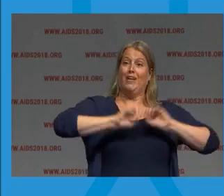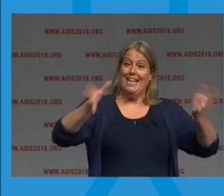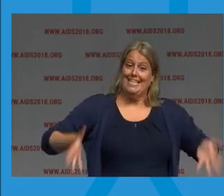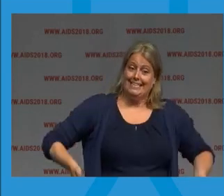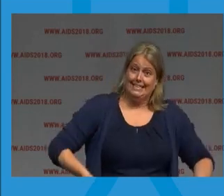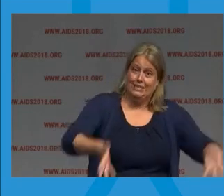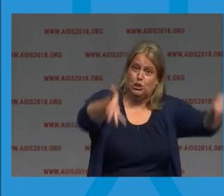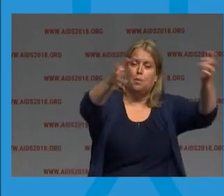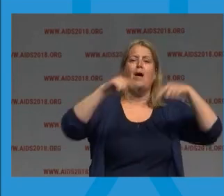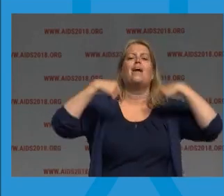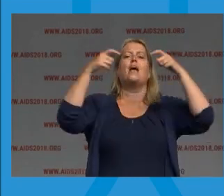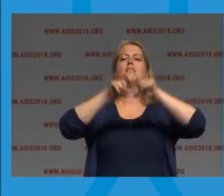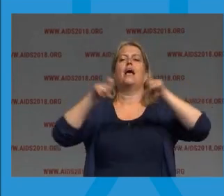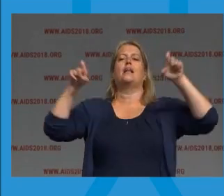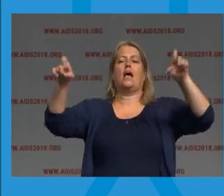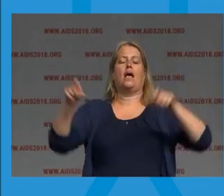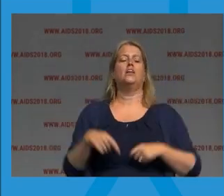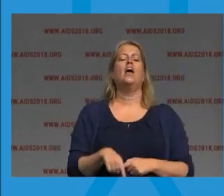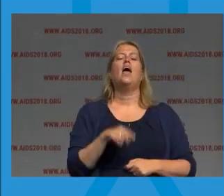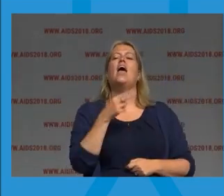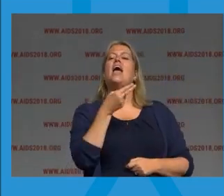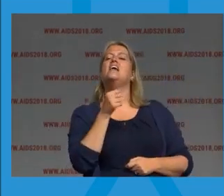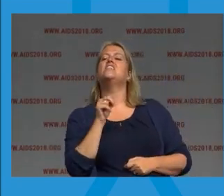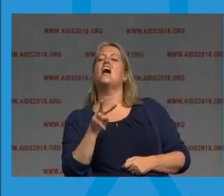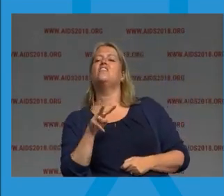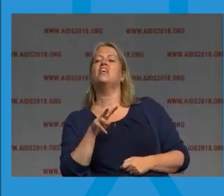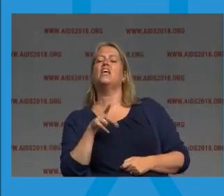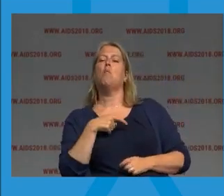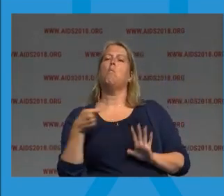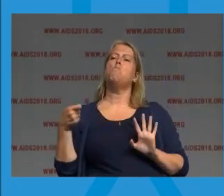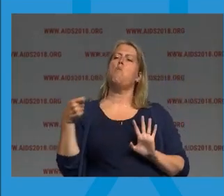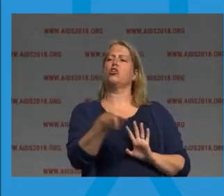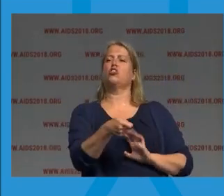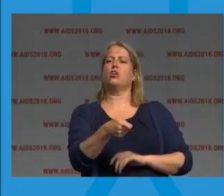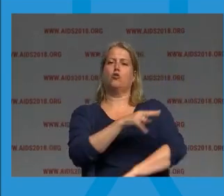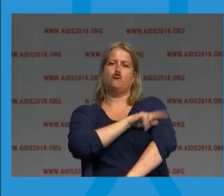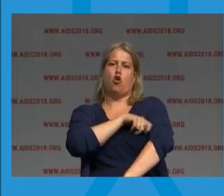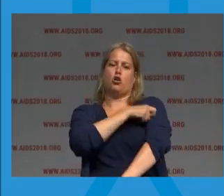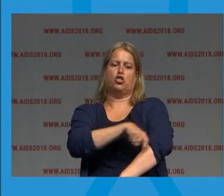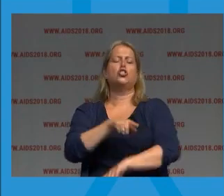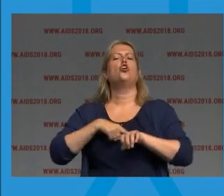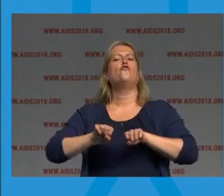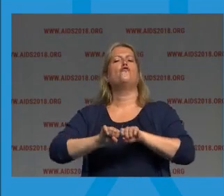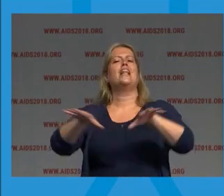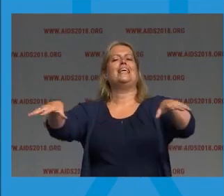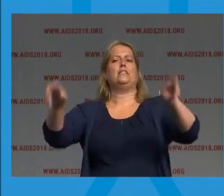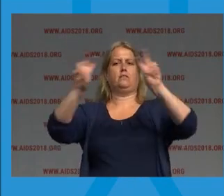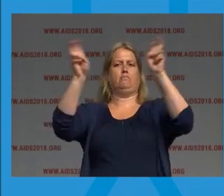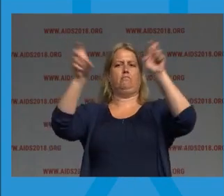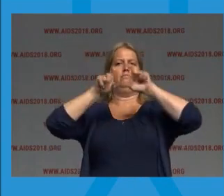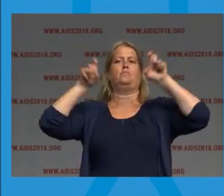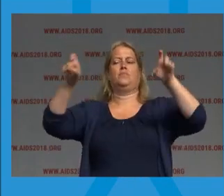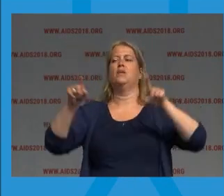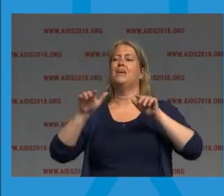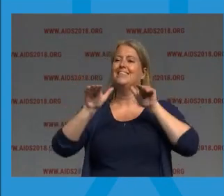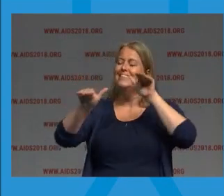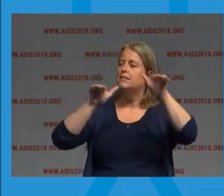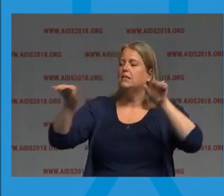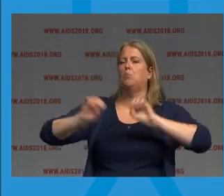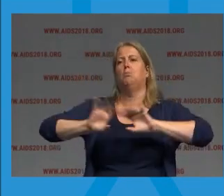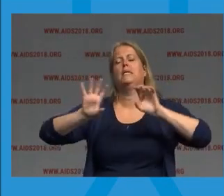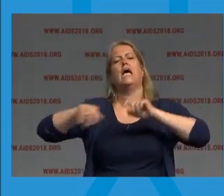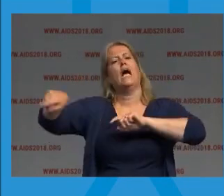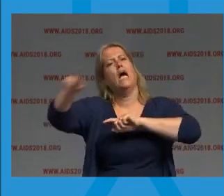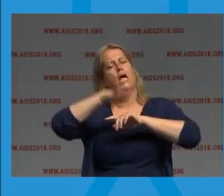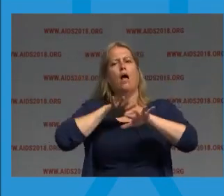was "HIV Murderer Nurse Released." So the media, you have a role to shape the lives of people.